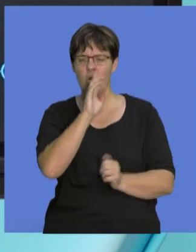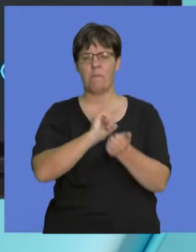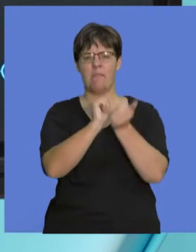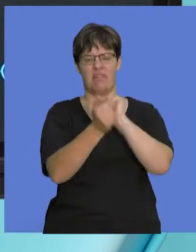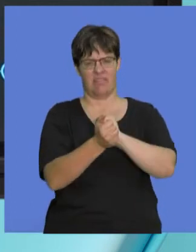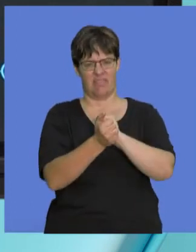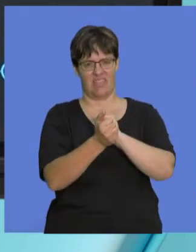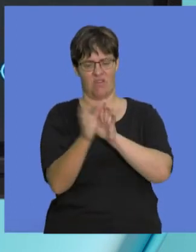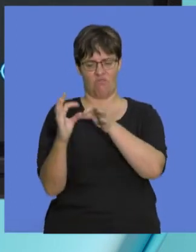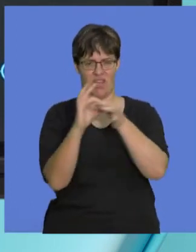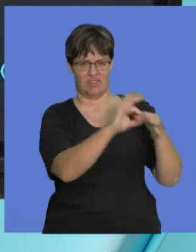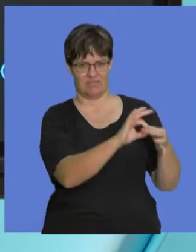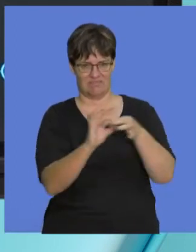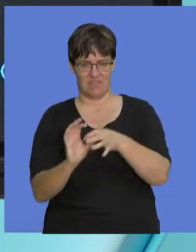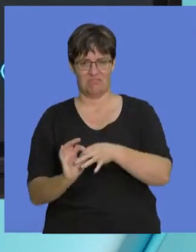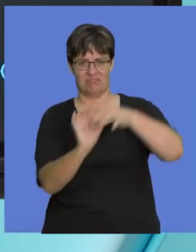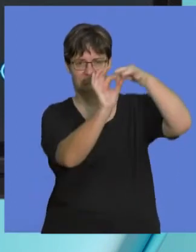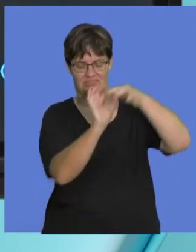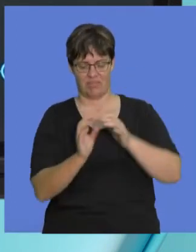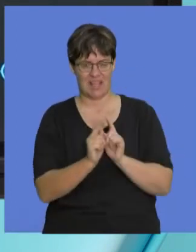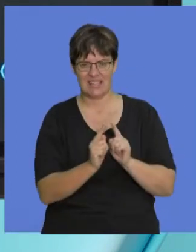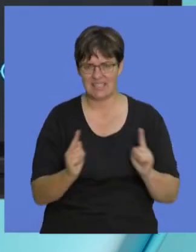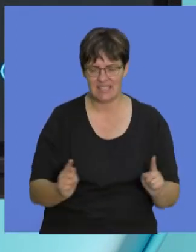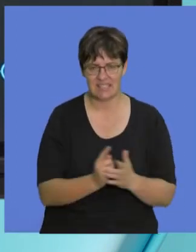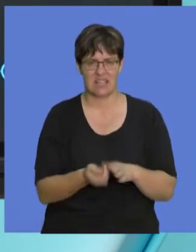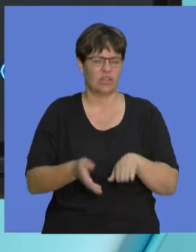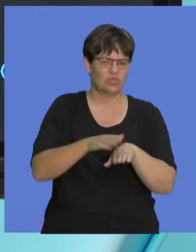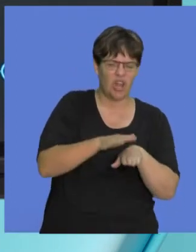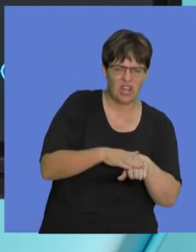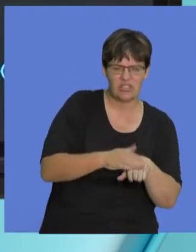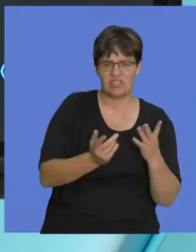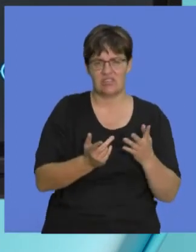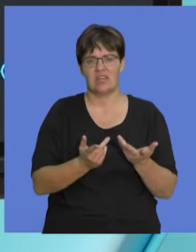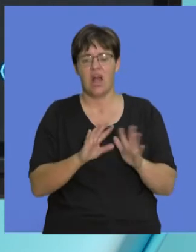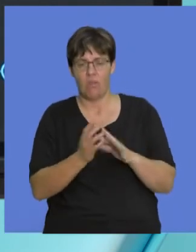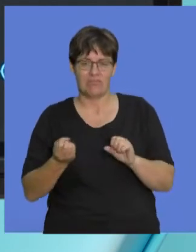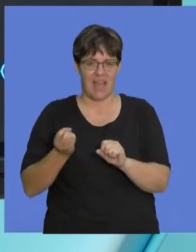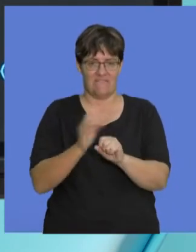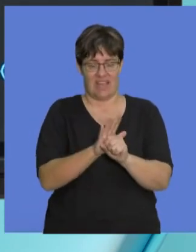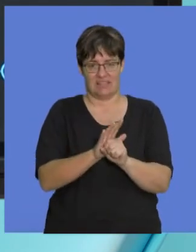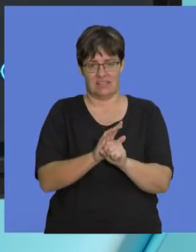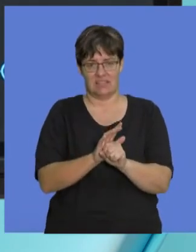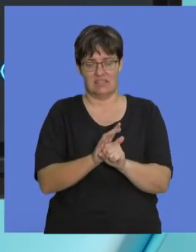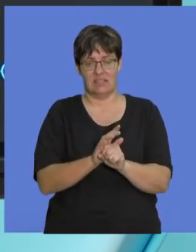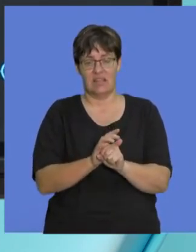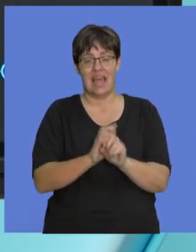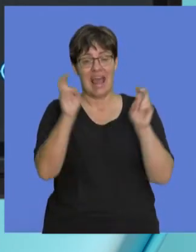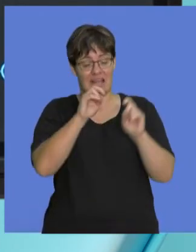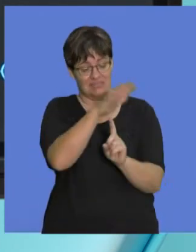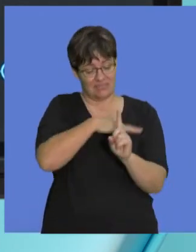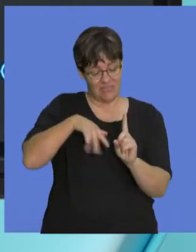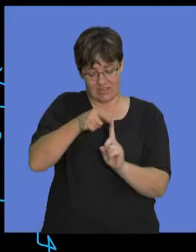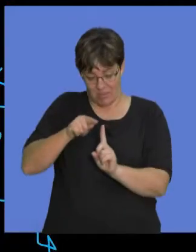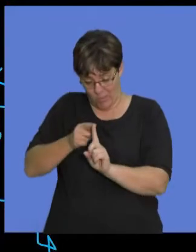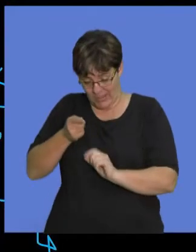exists between, varying distance, the charge, and how exactly that affects the magnitude of electric field at a point.